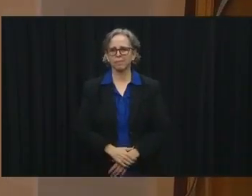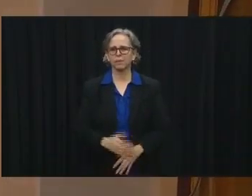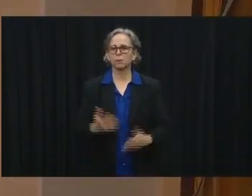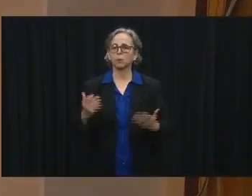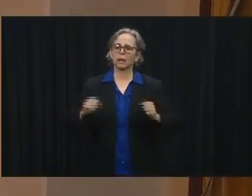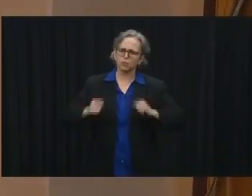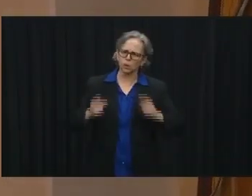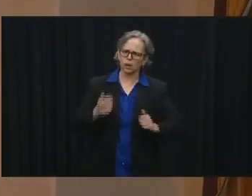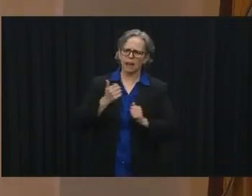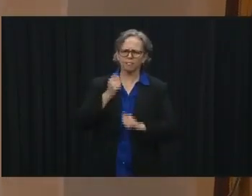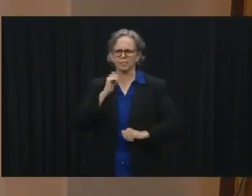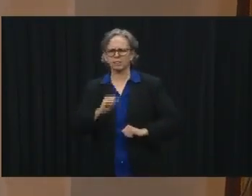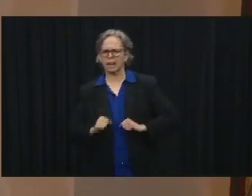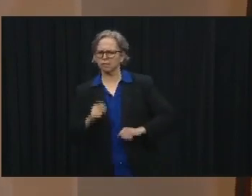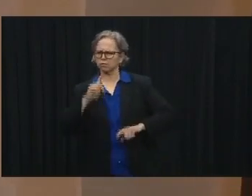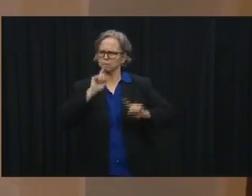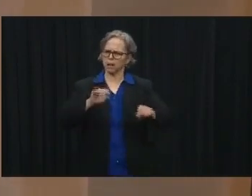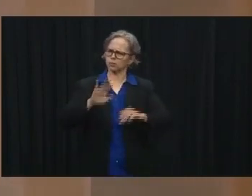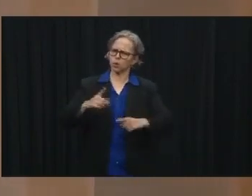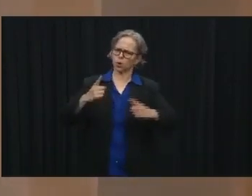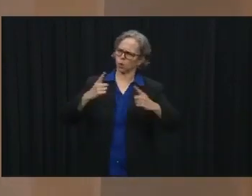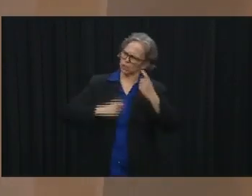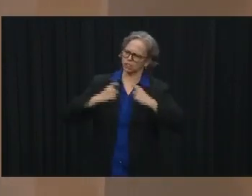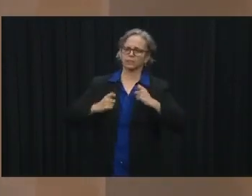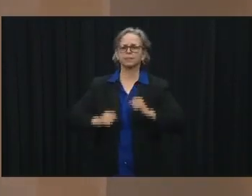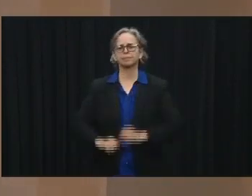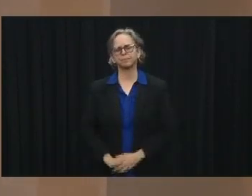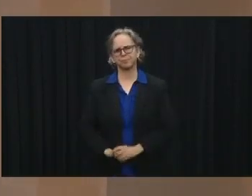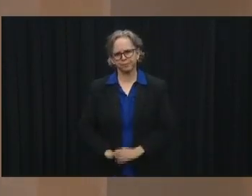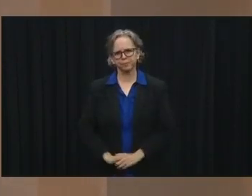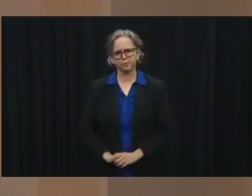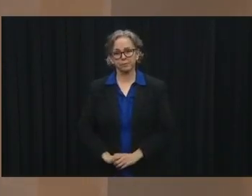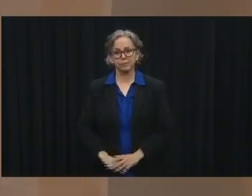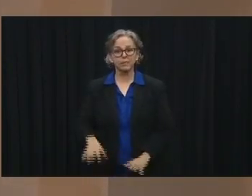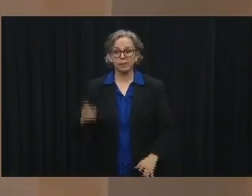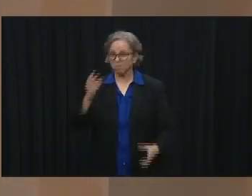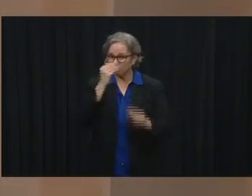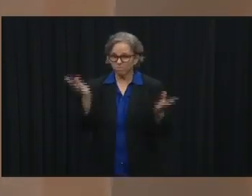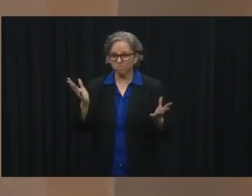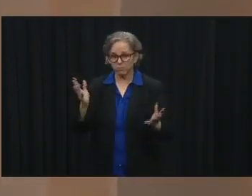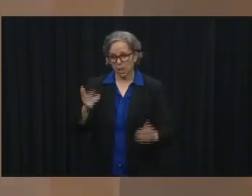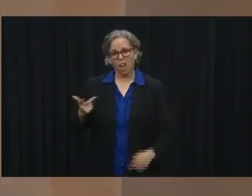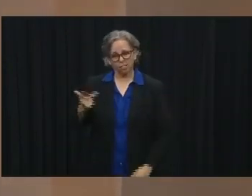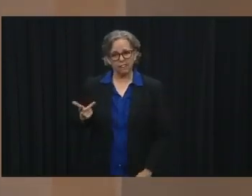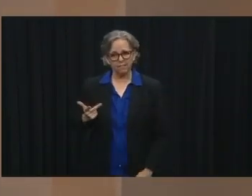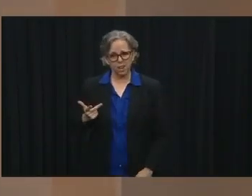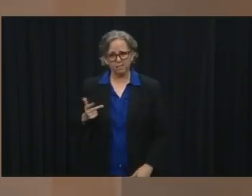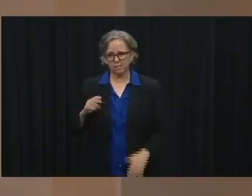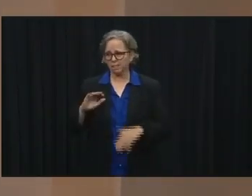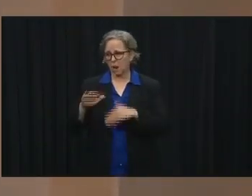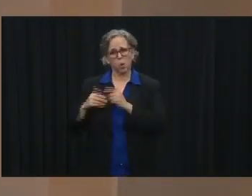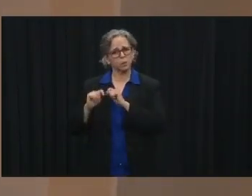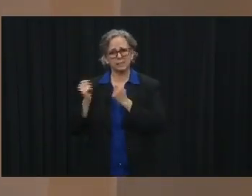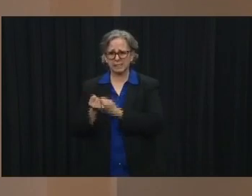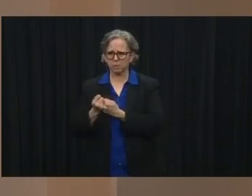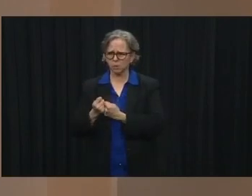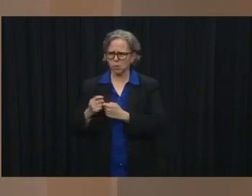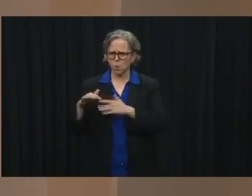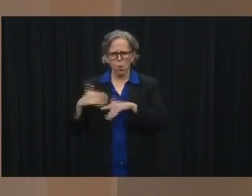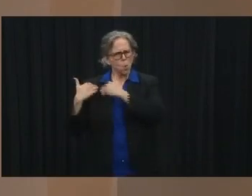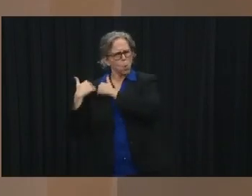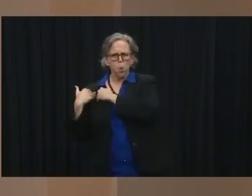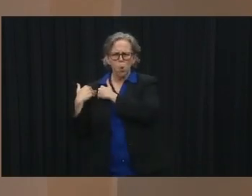to the questions that you have. I can tell you that the three of us and our entire team feel so responsible to